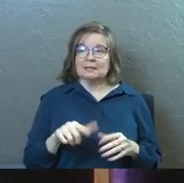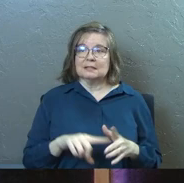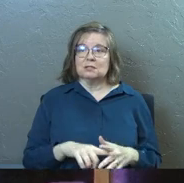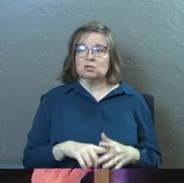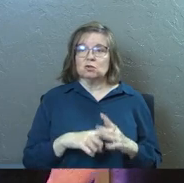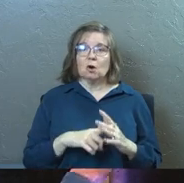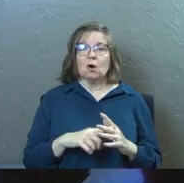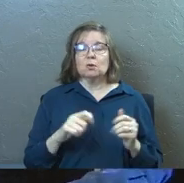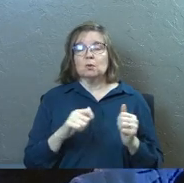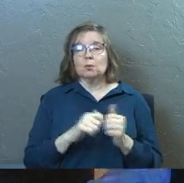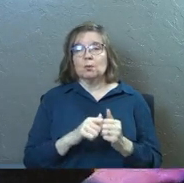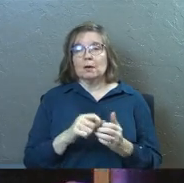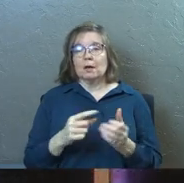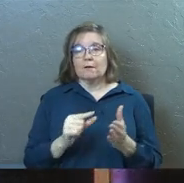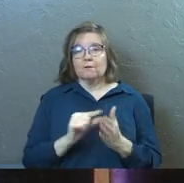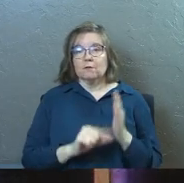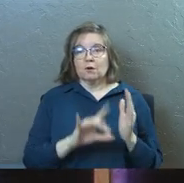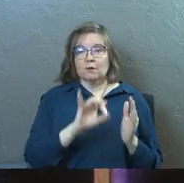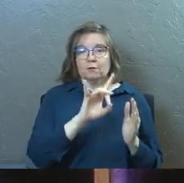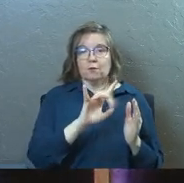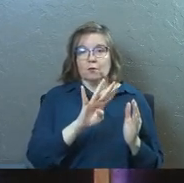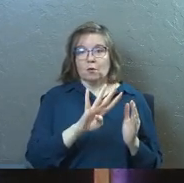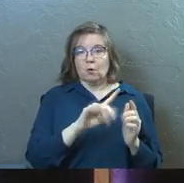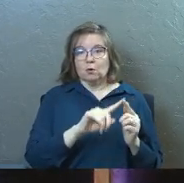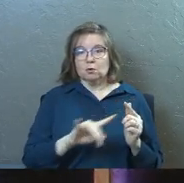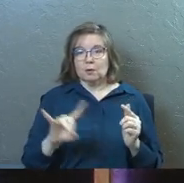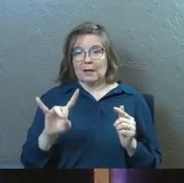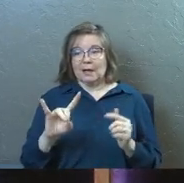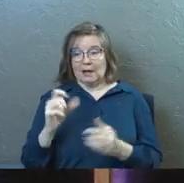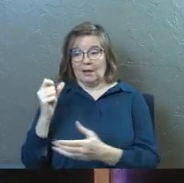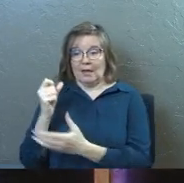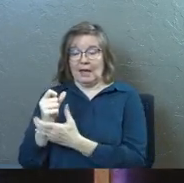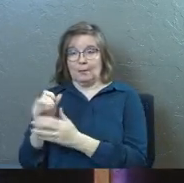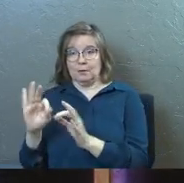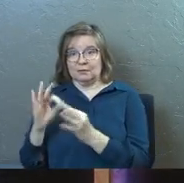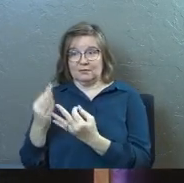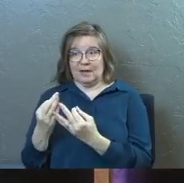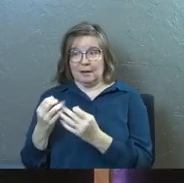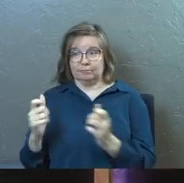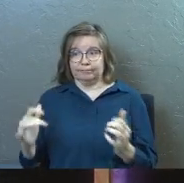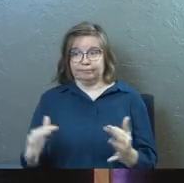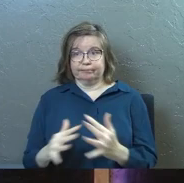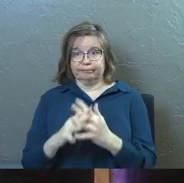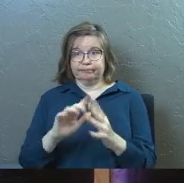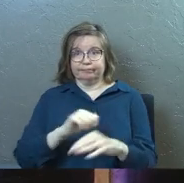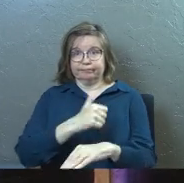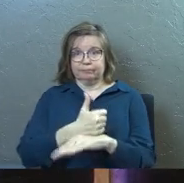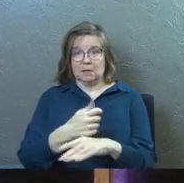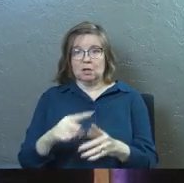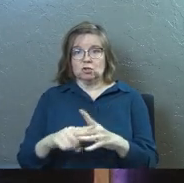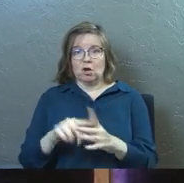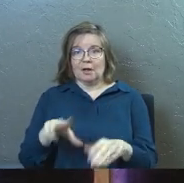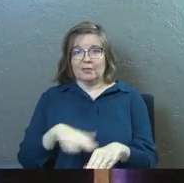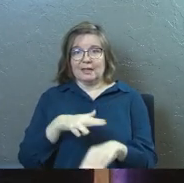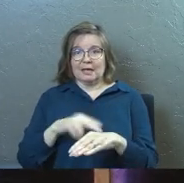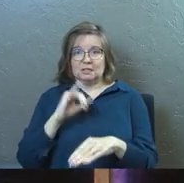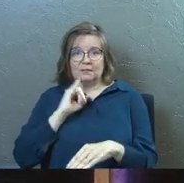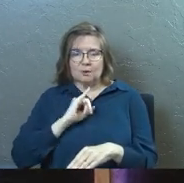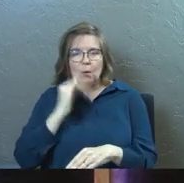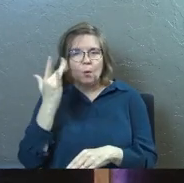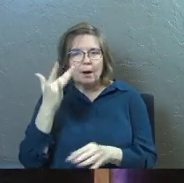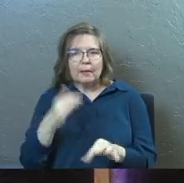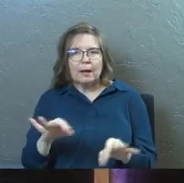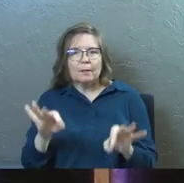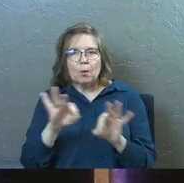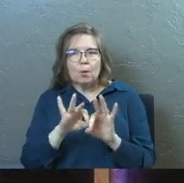he starts with verse 4-8, how God built Abraham's family and the patriarchs and started the nation of Israel. Why